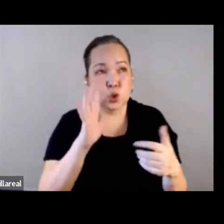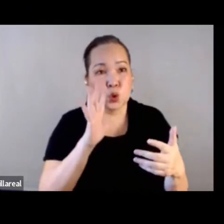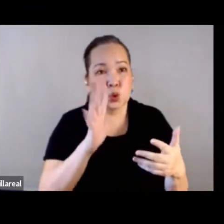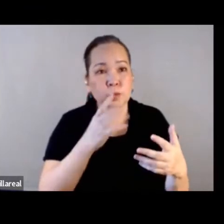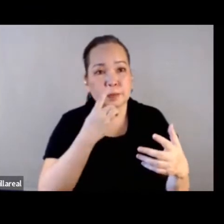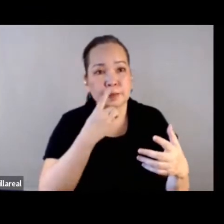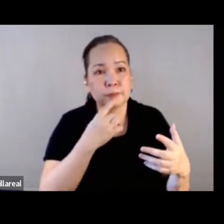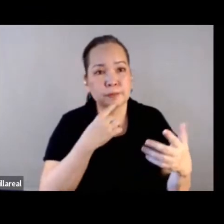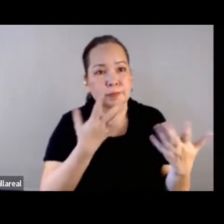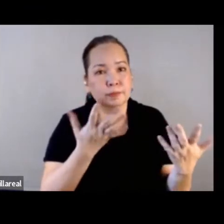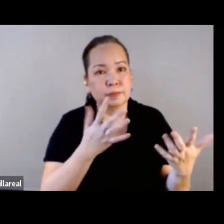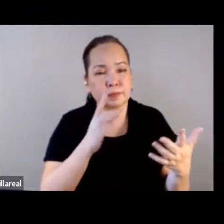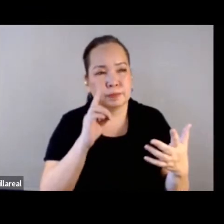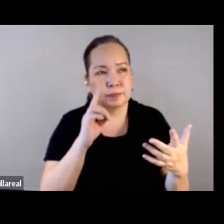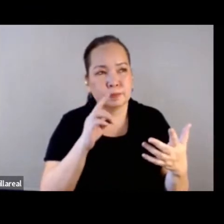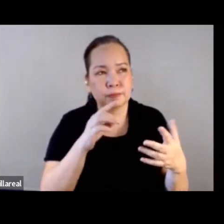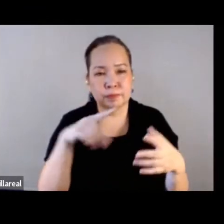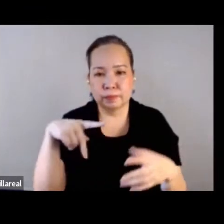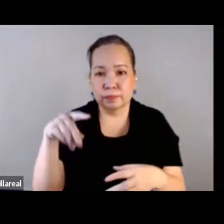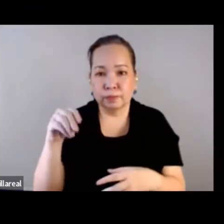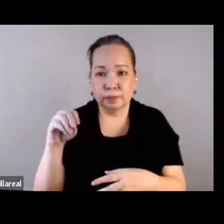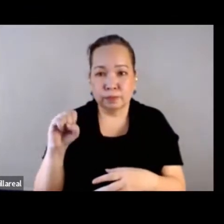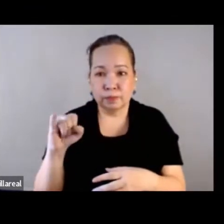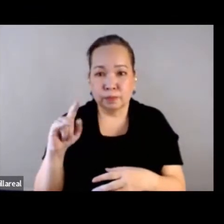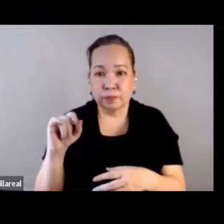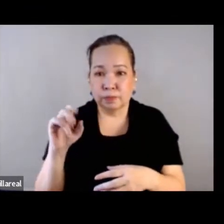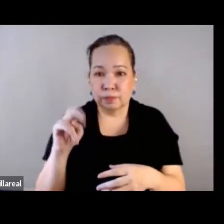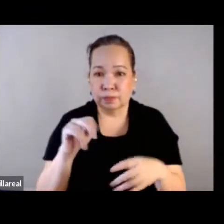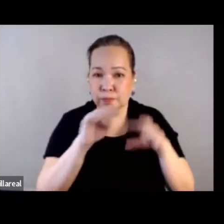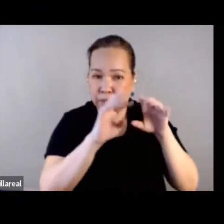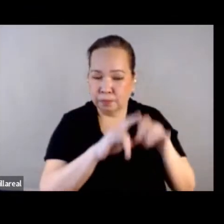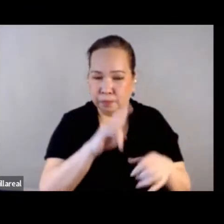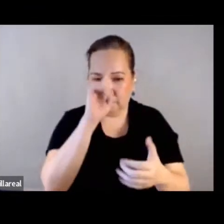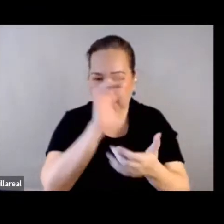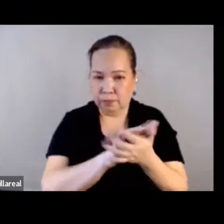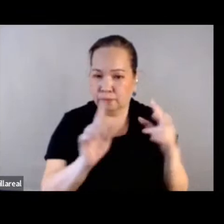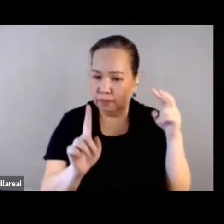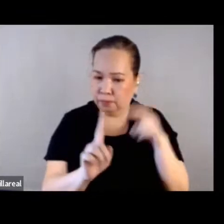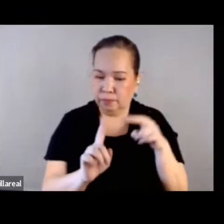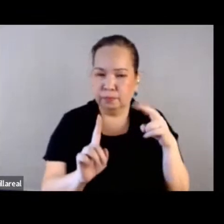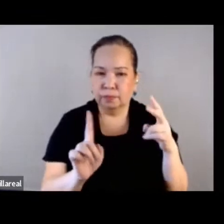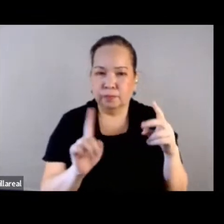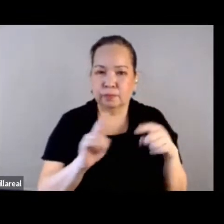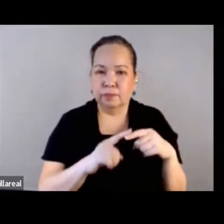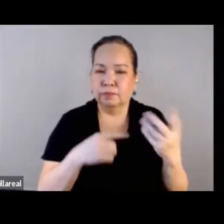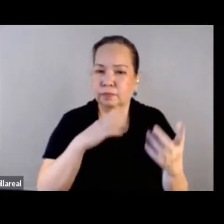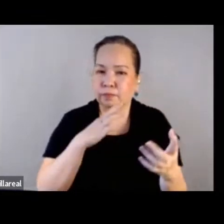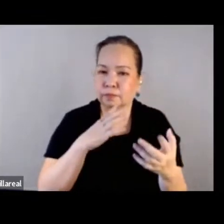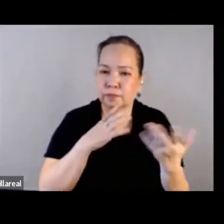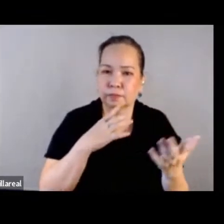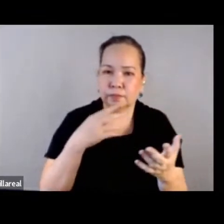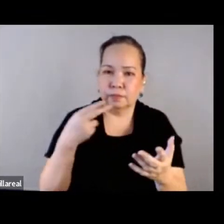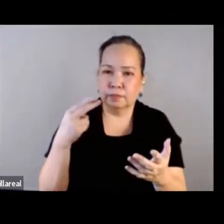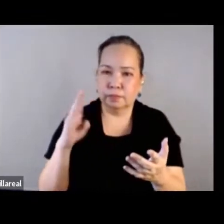these matters? Yeah, thank you, Mr. Chair. With respect to House Bill 2188 and House Bill 3925,